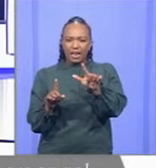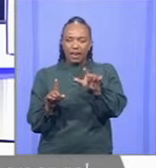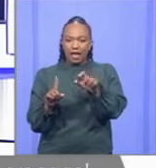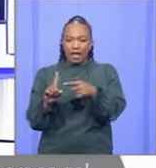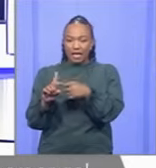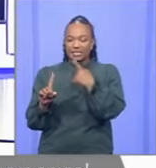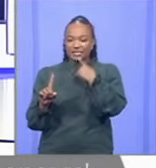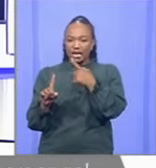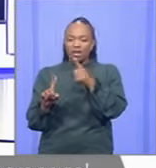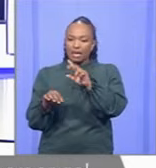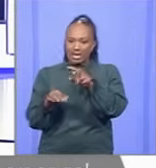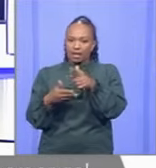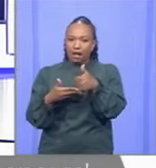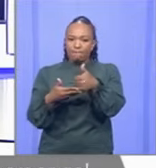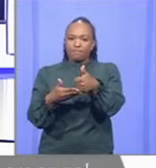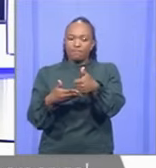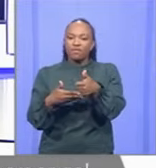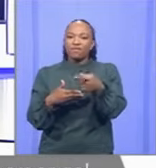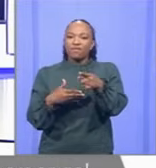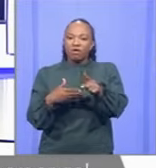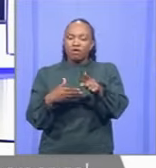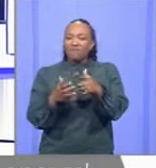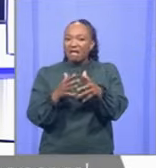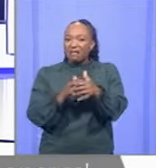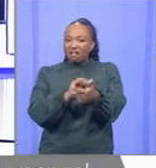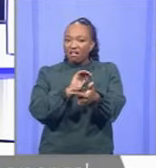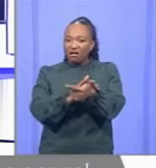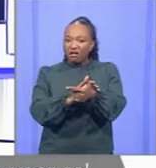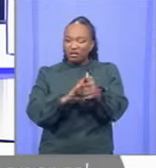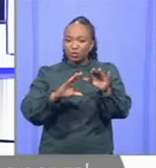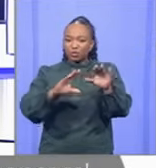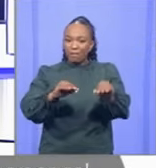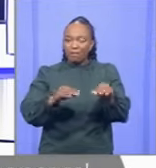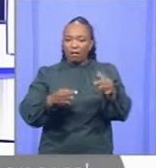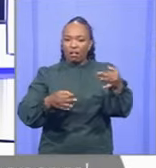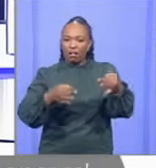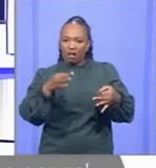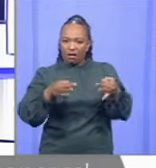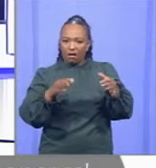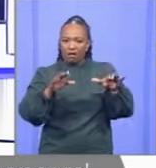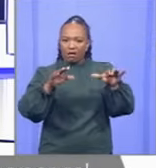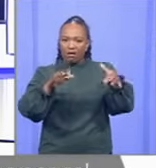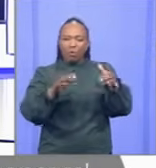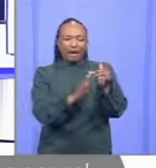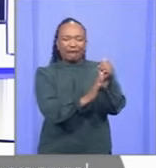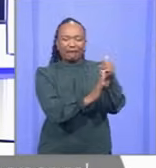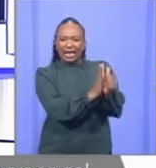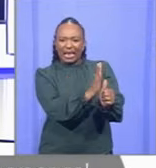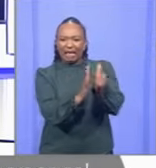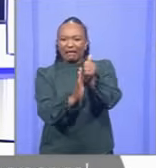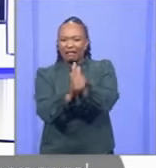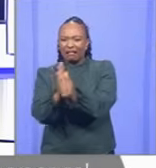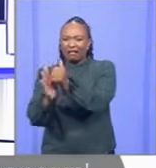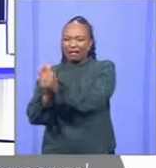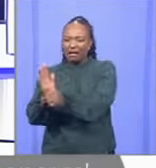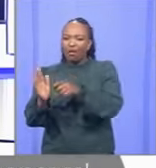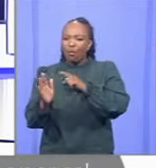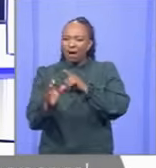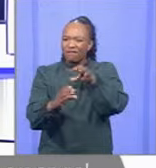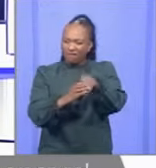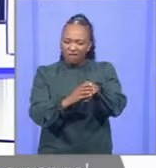a phethagatšo ya molao go fediša dipolao tša sepolitiki. Dipolao tša sepolitiki kudu ka KwaZulu-Natal